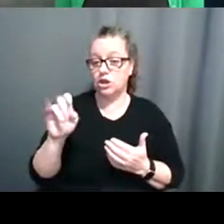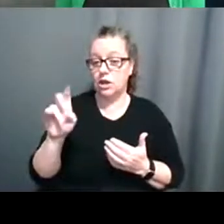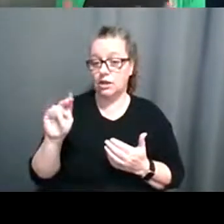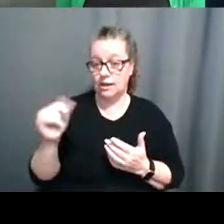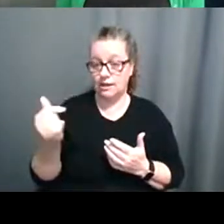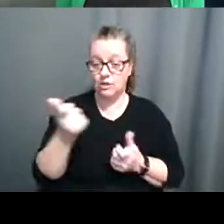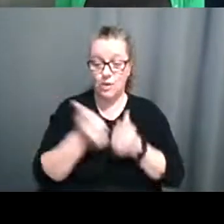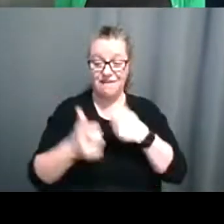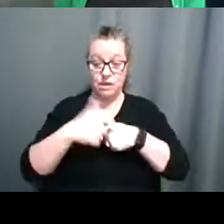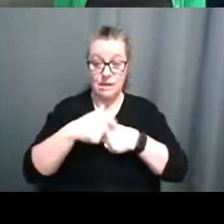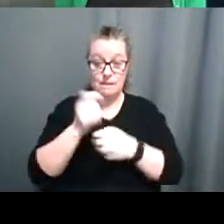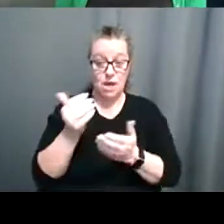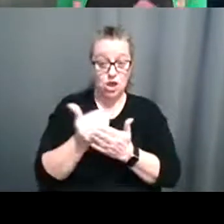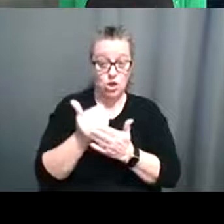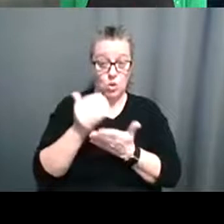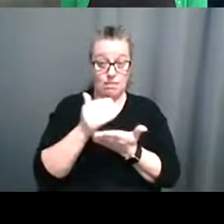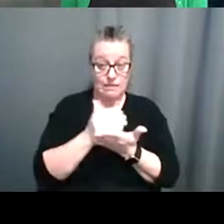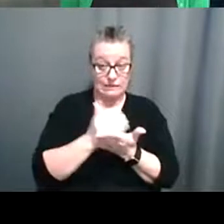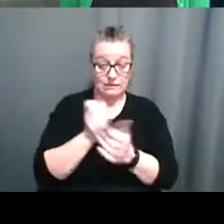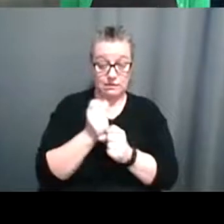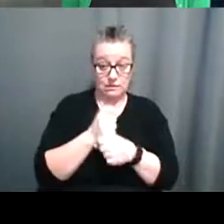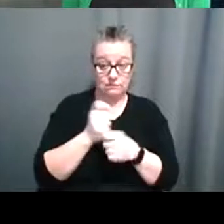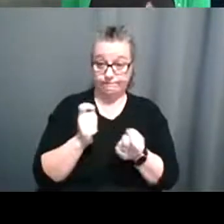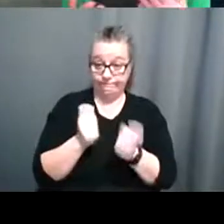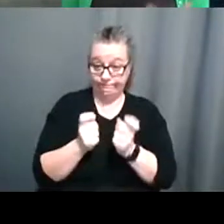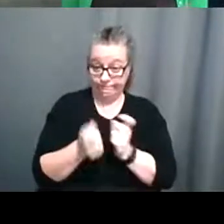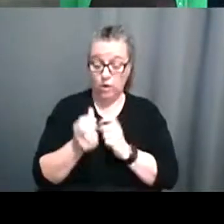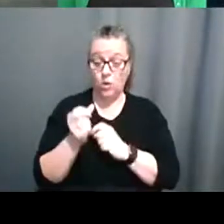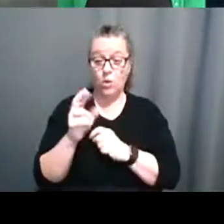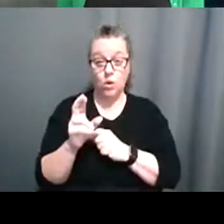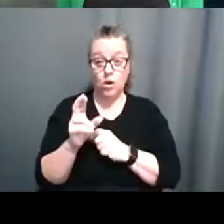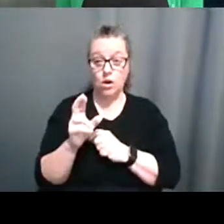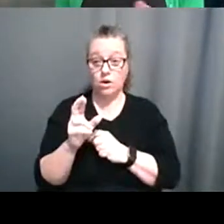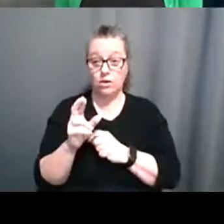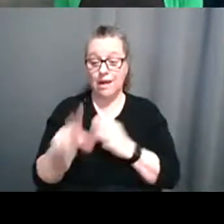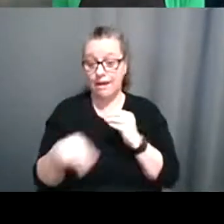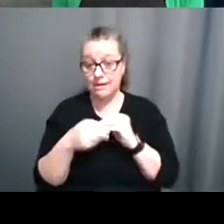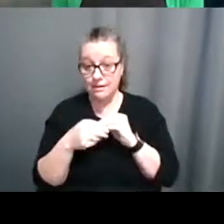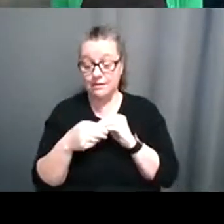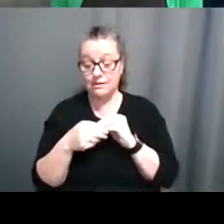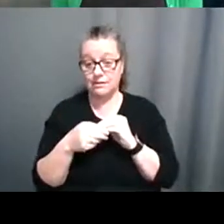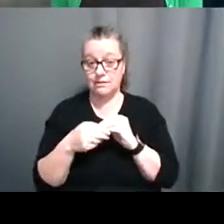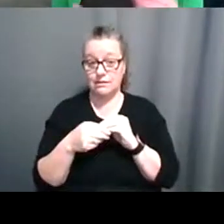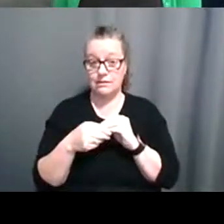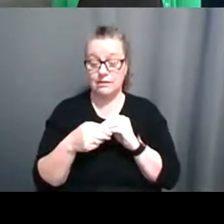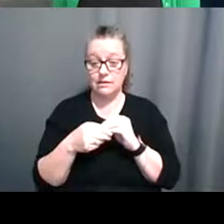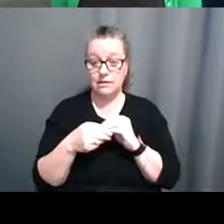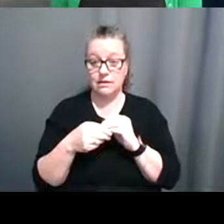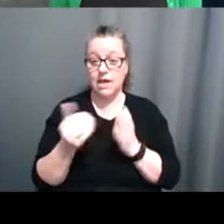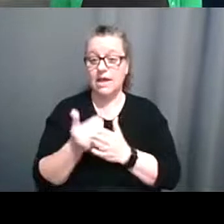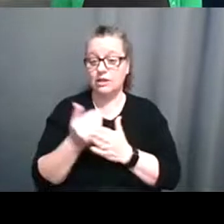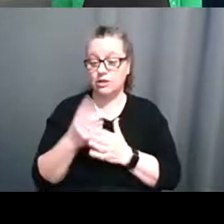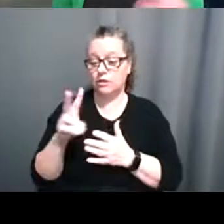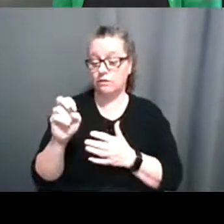list is created, edited, or an existing list is added to, a new version